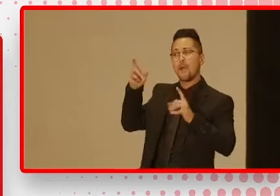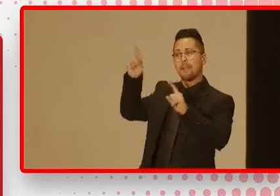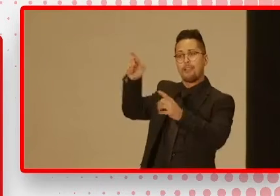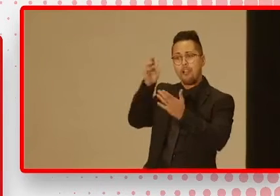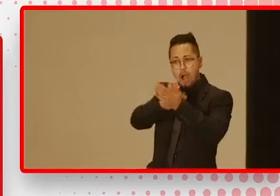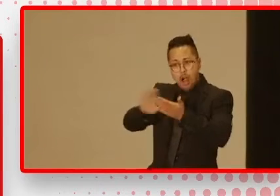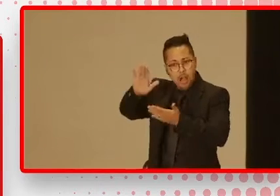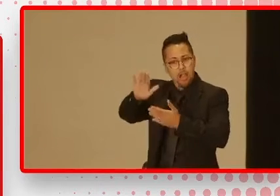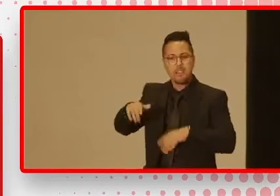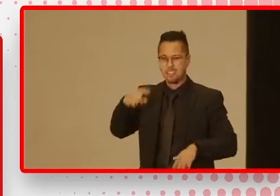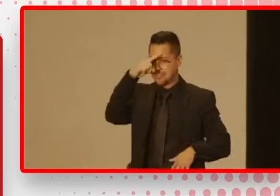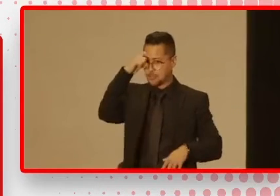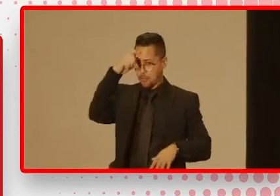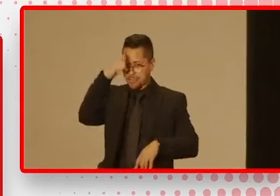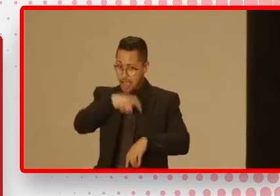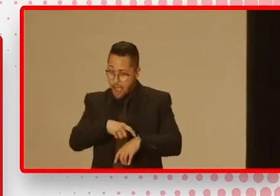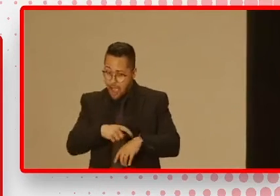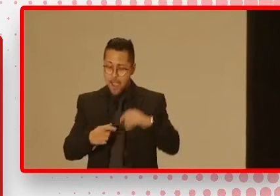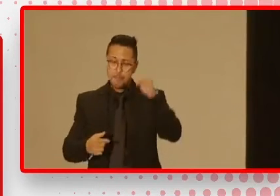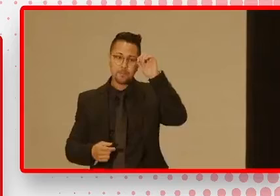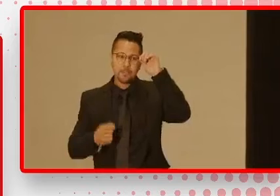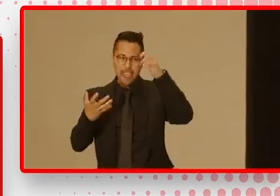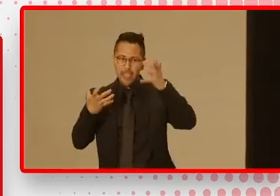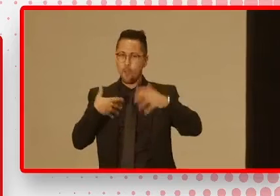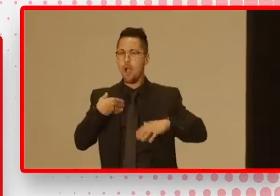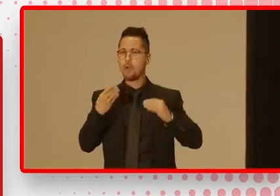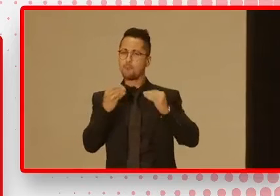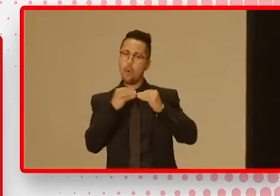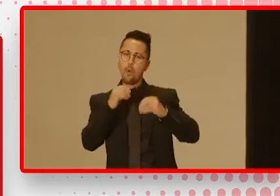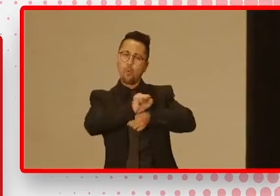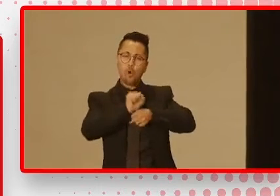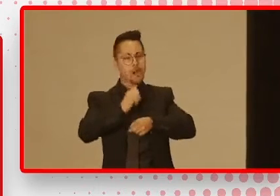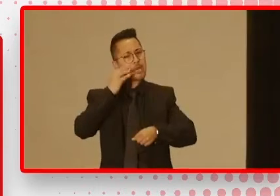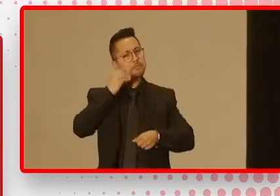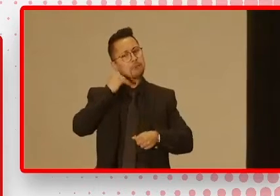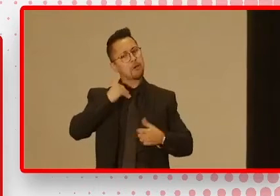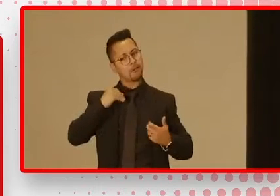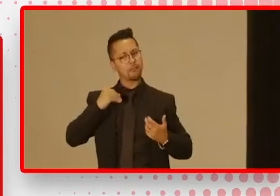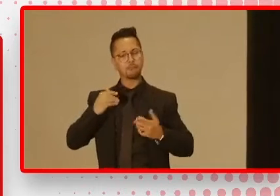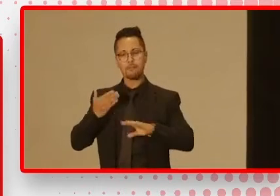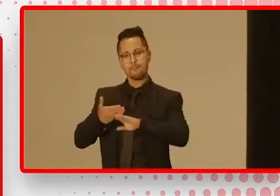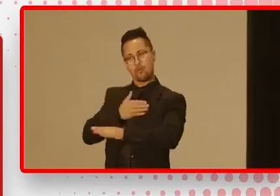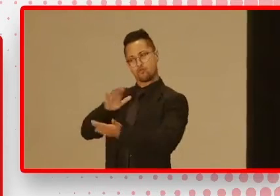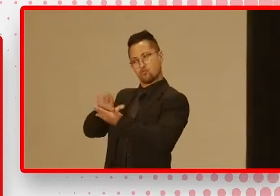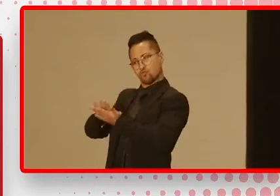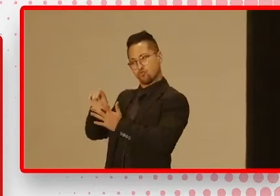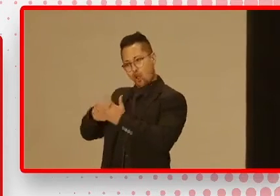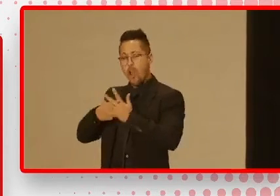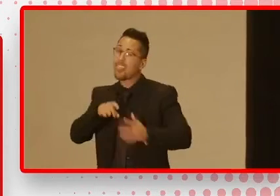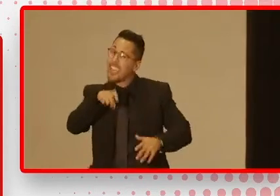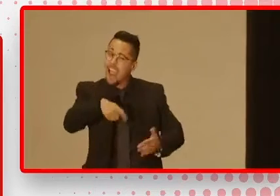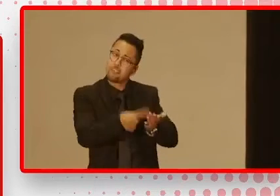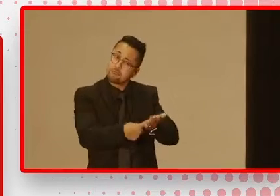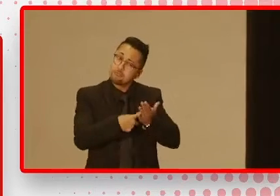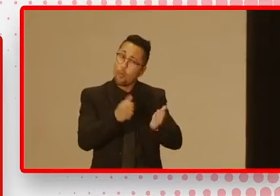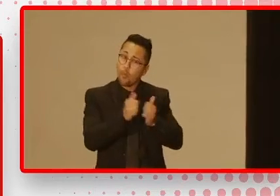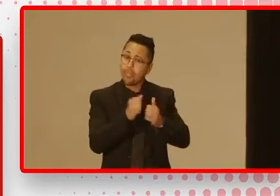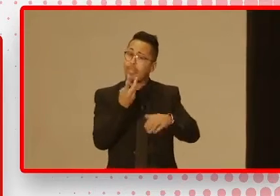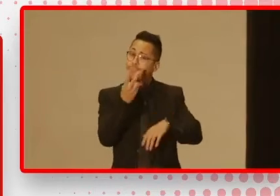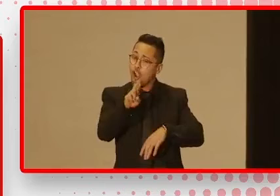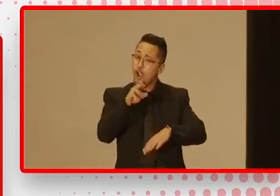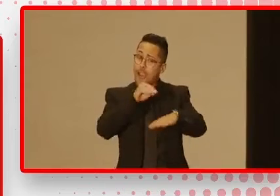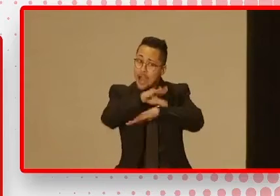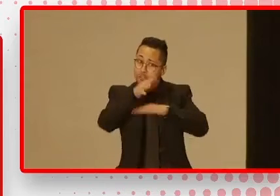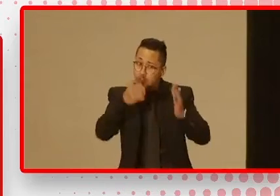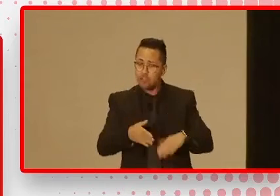have classes to take maybe, and they want to get some work experience behind their belt. They need to have that conversation with their VR counselor. They need to say, hey, I